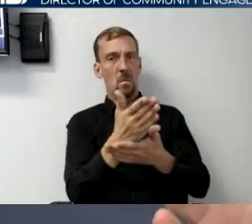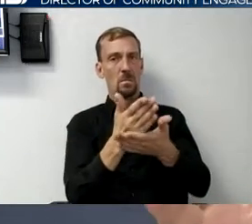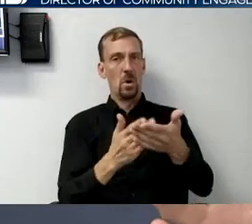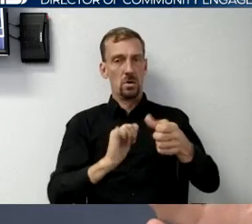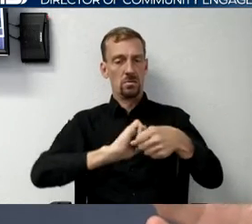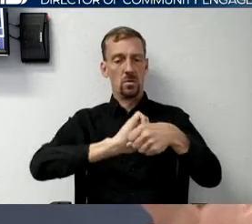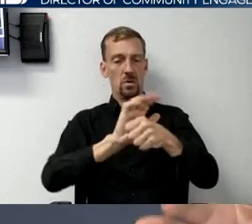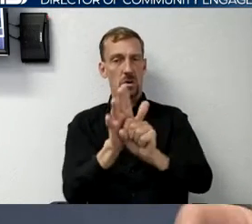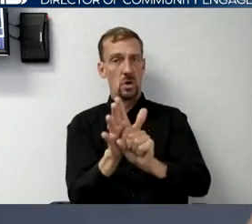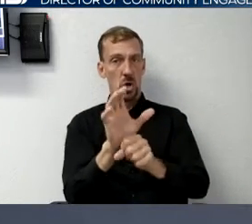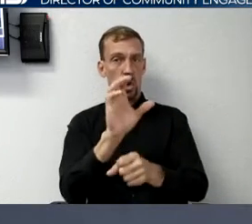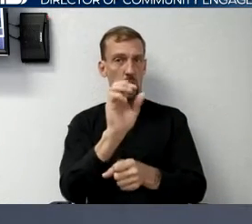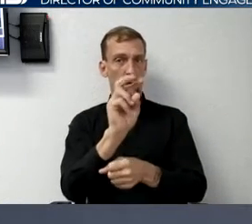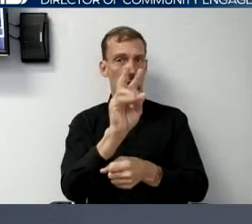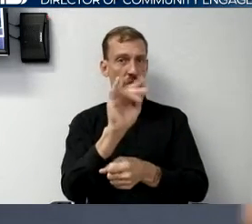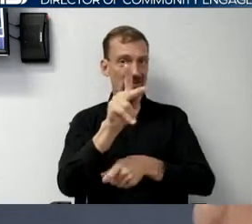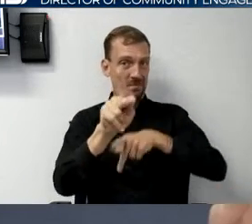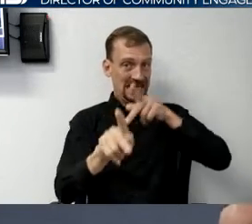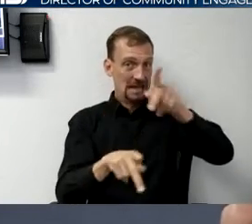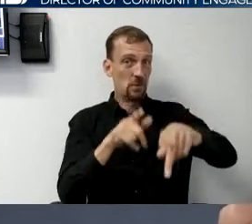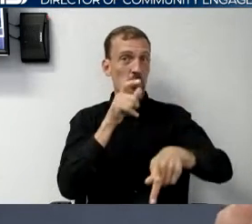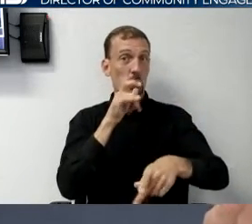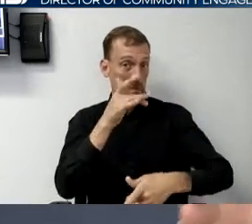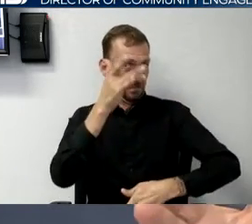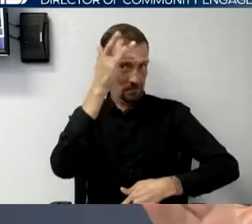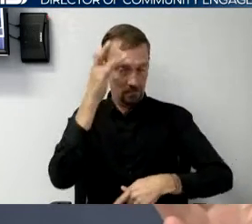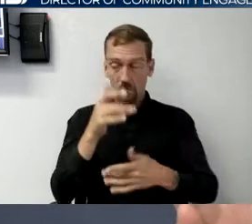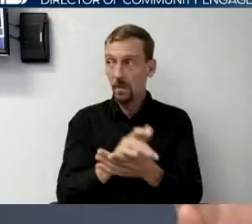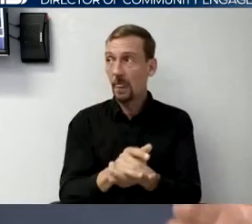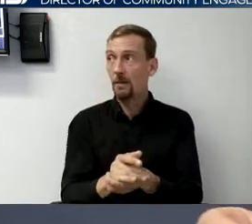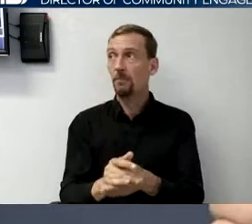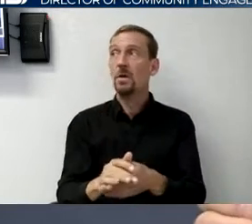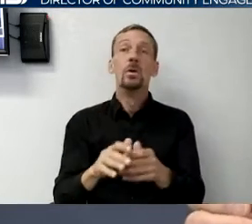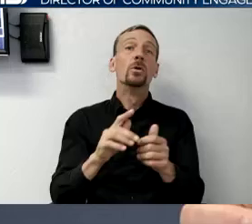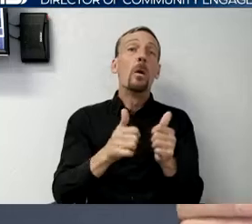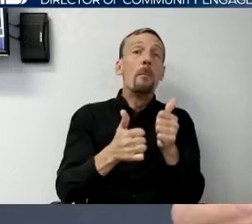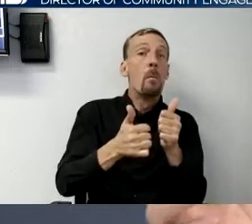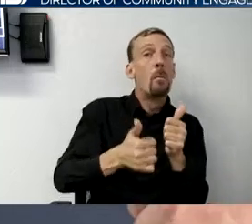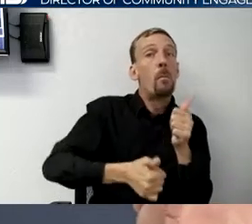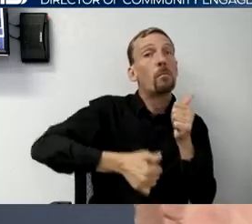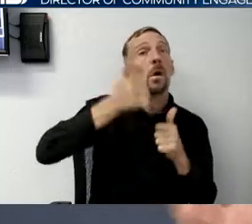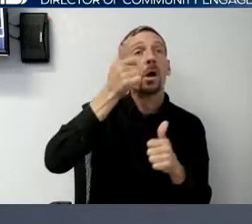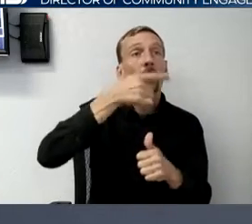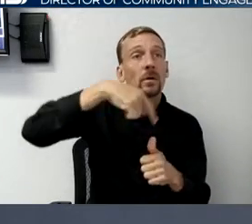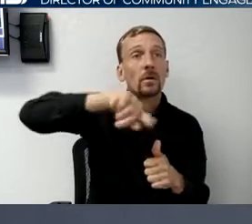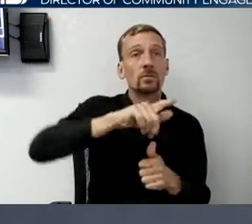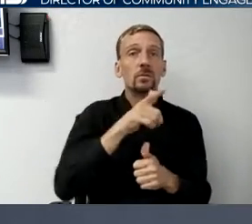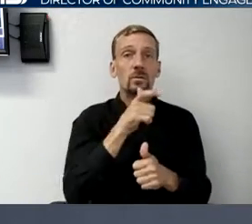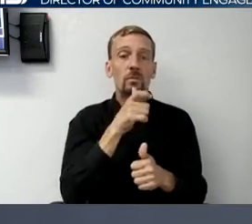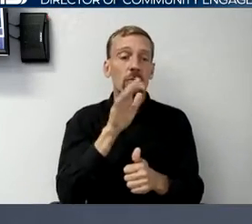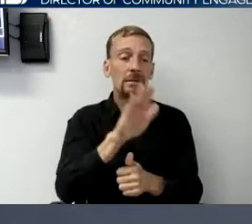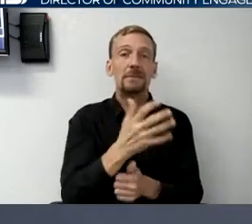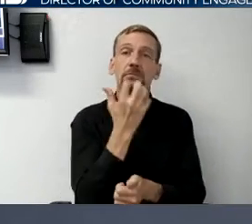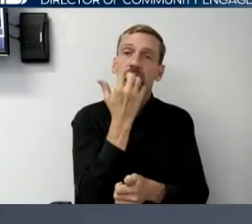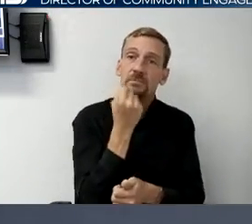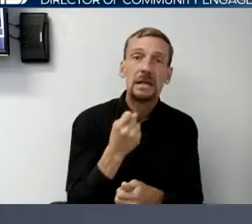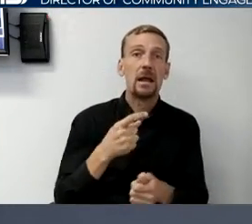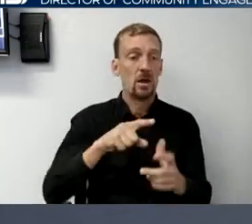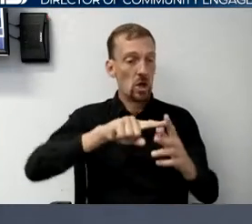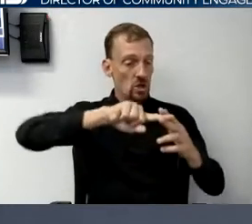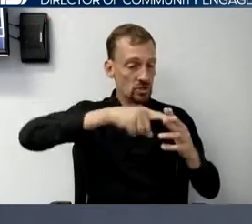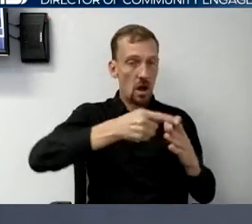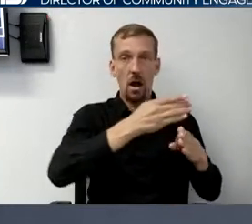the COVID population. So not all of them yet, but all of them that have been that their care has been